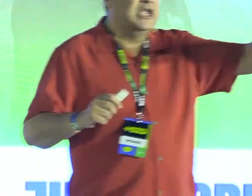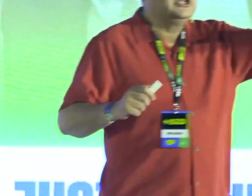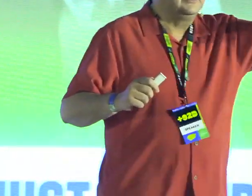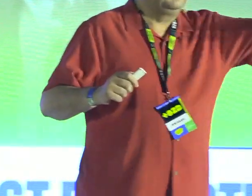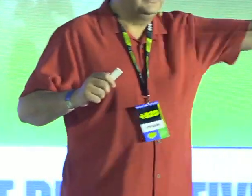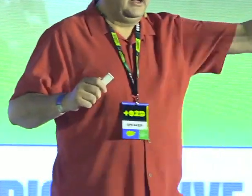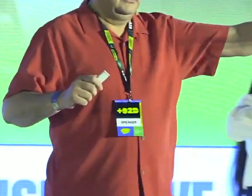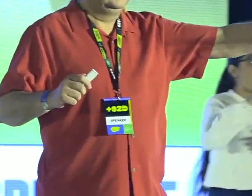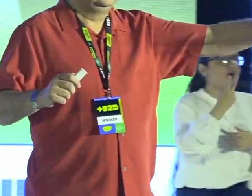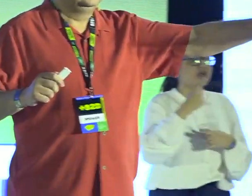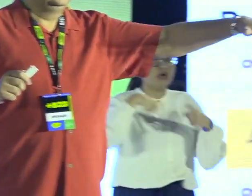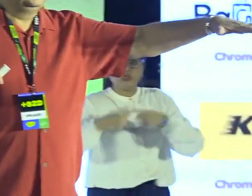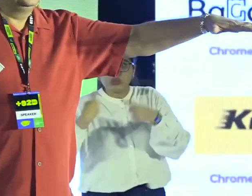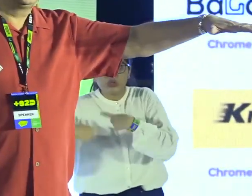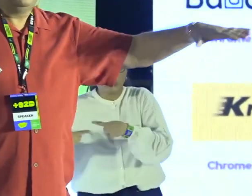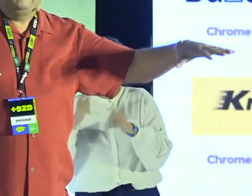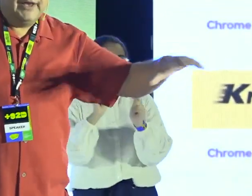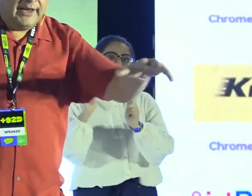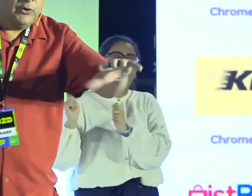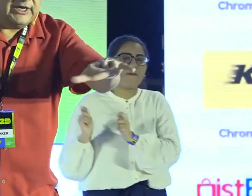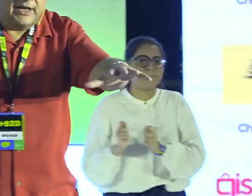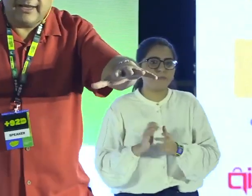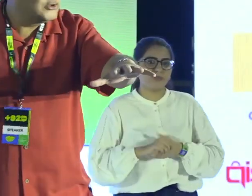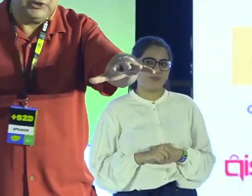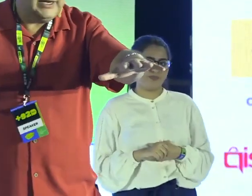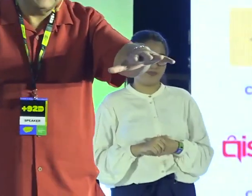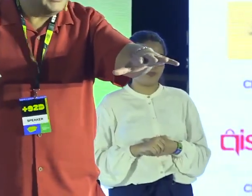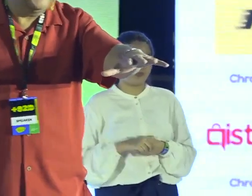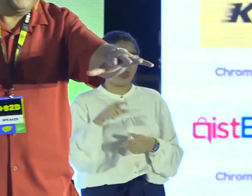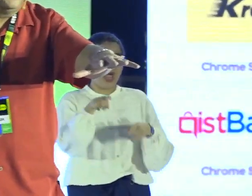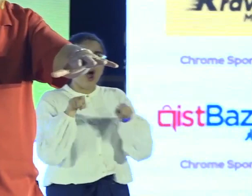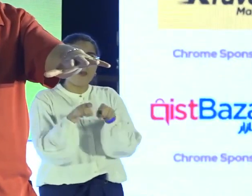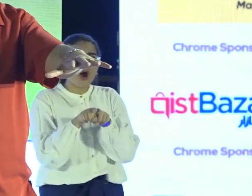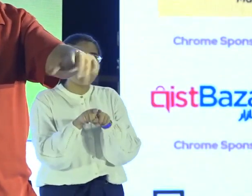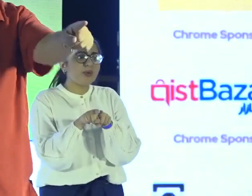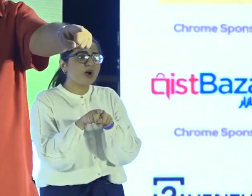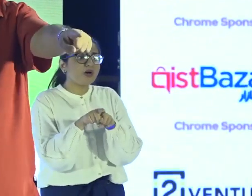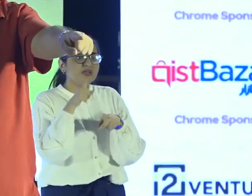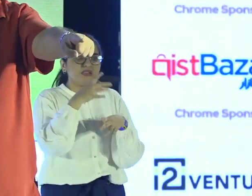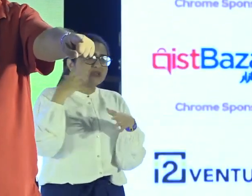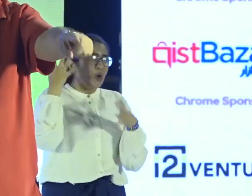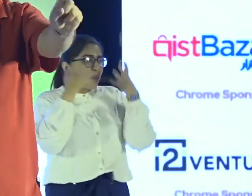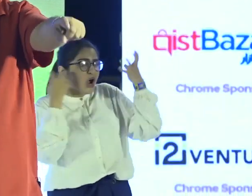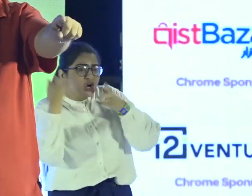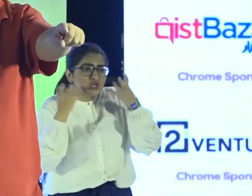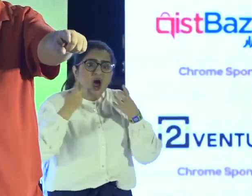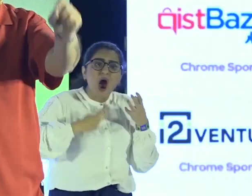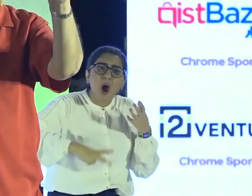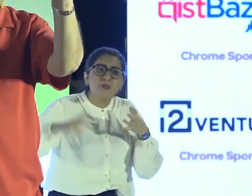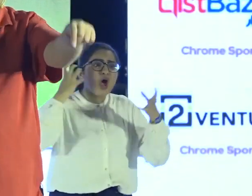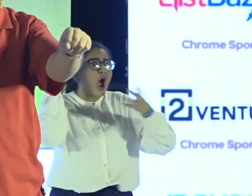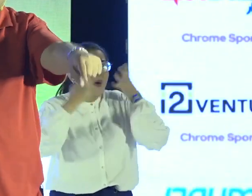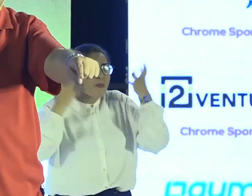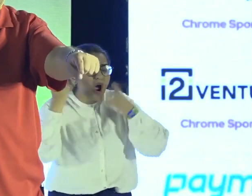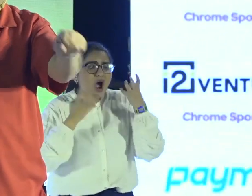are changing every day. So figuring out ki young kya soch rahe doesn't help you. I can promise you one thing. Each one of you